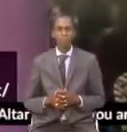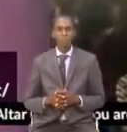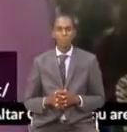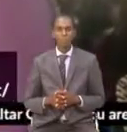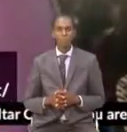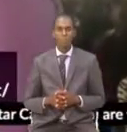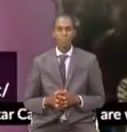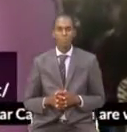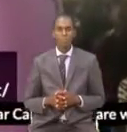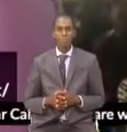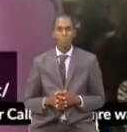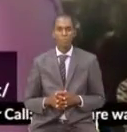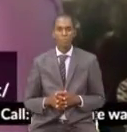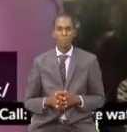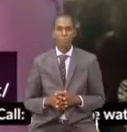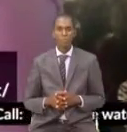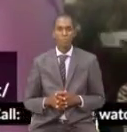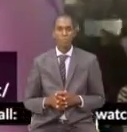Let's do that quickly.